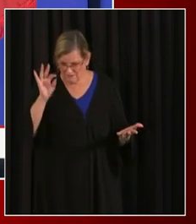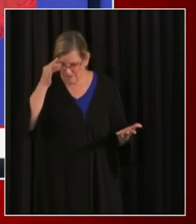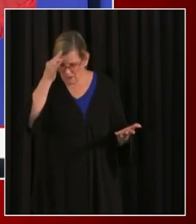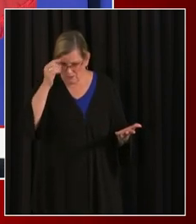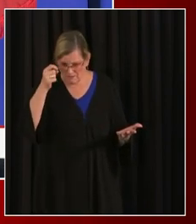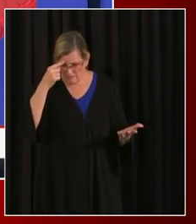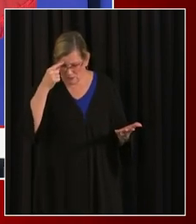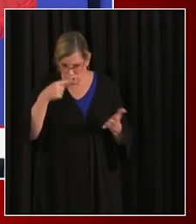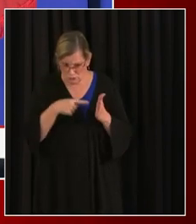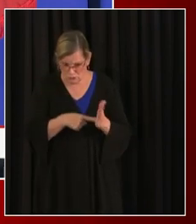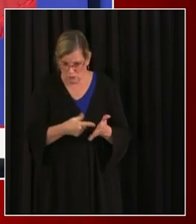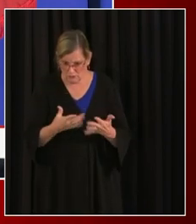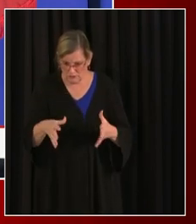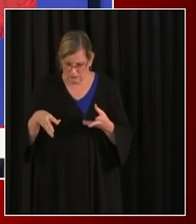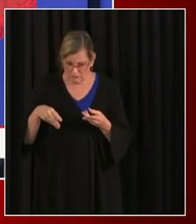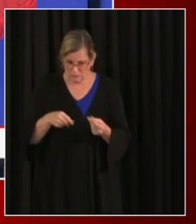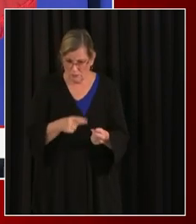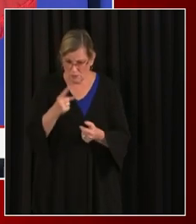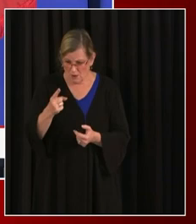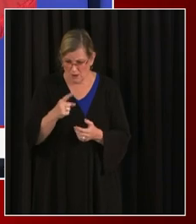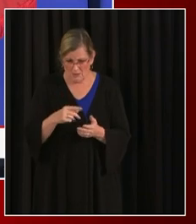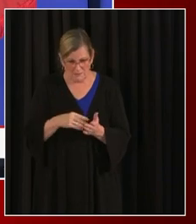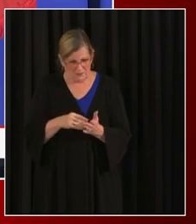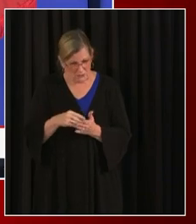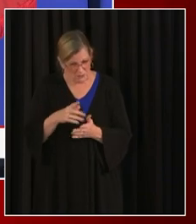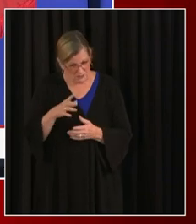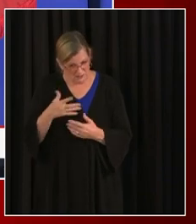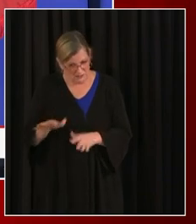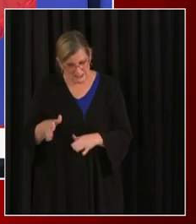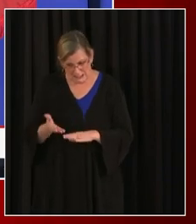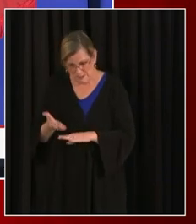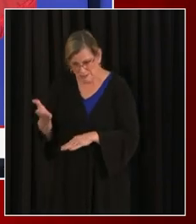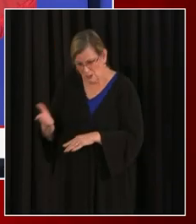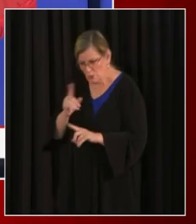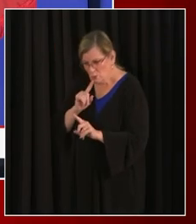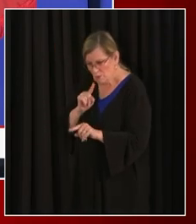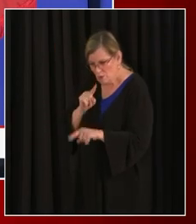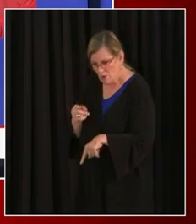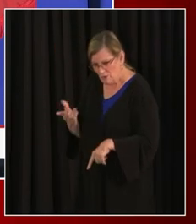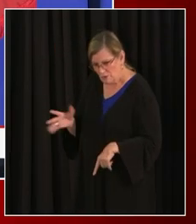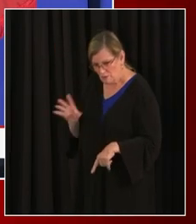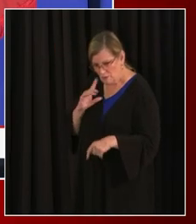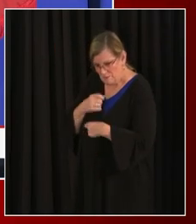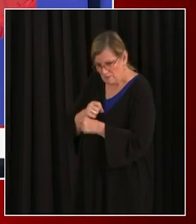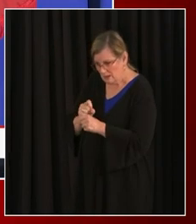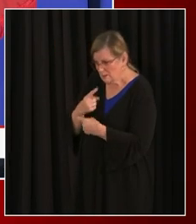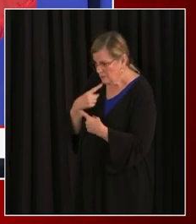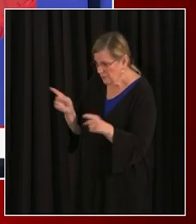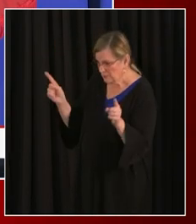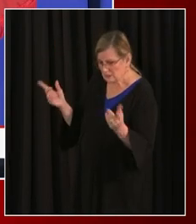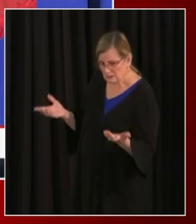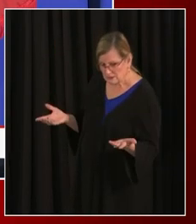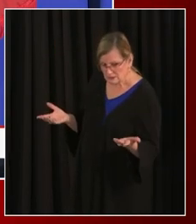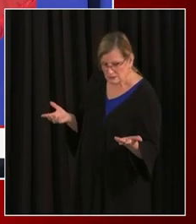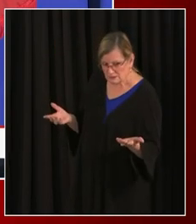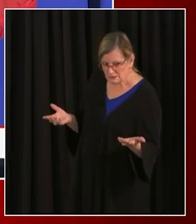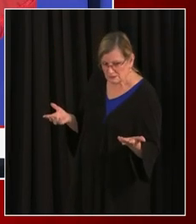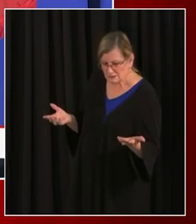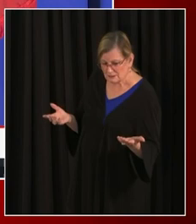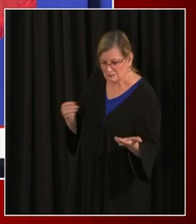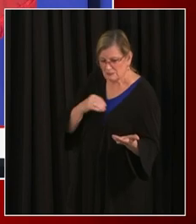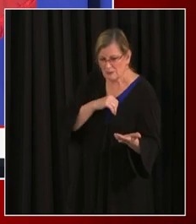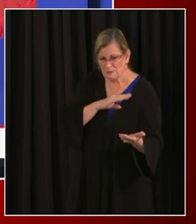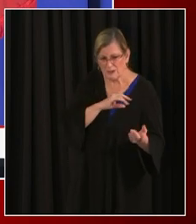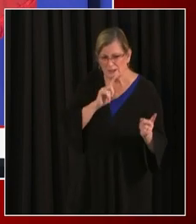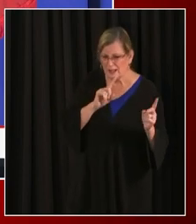the expenditures, where that money went. And I'm wondering, did you submit that report, and would you make that report public? I